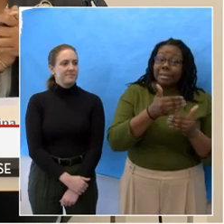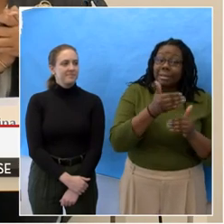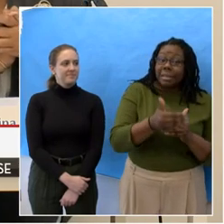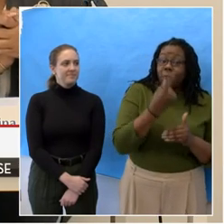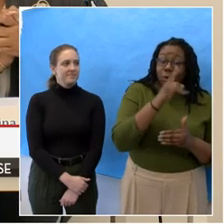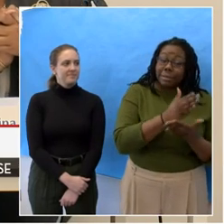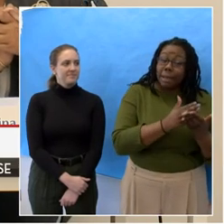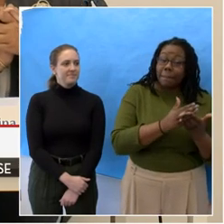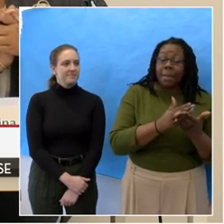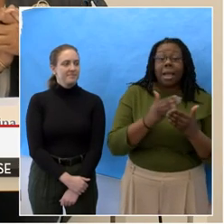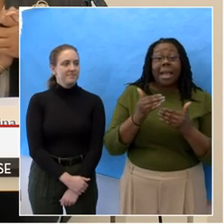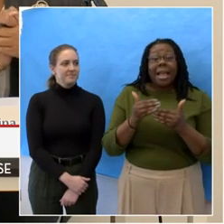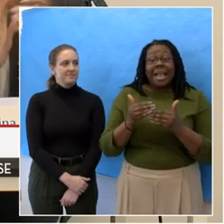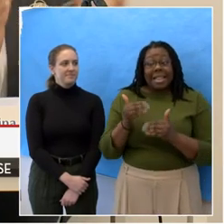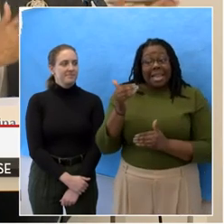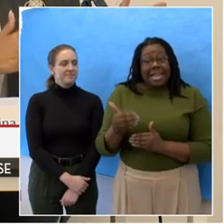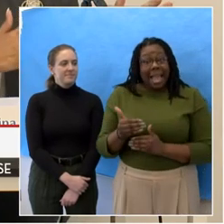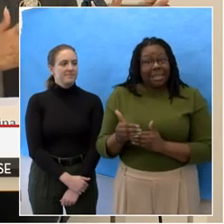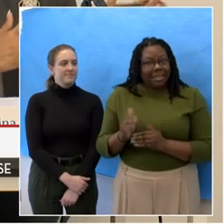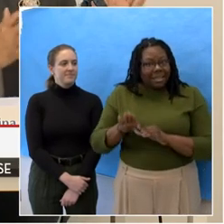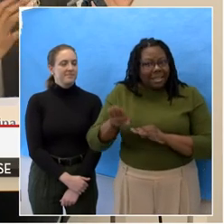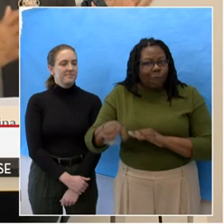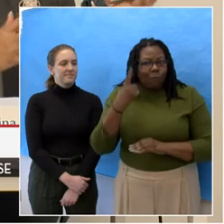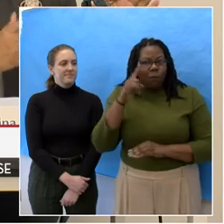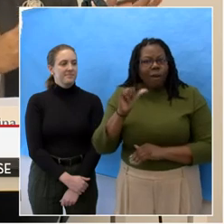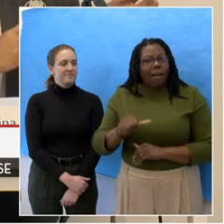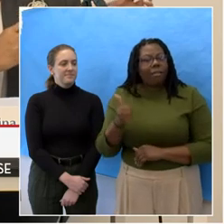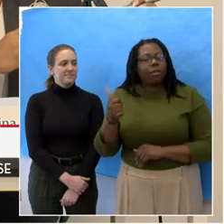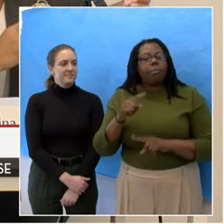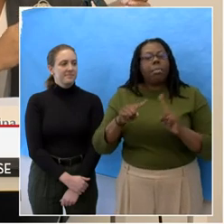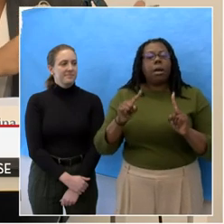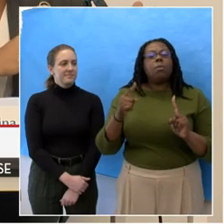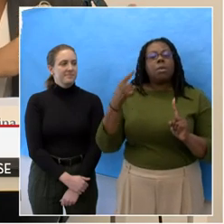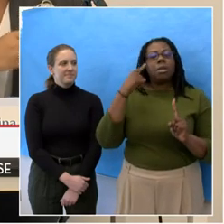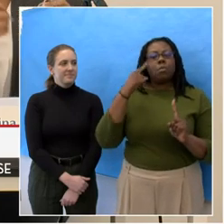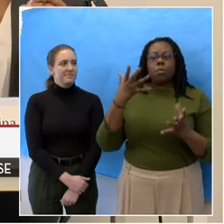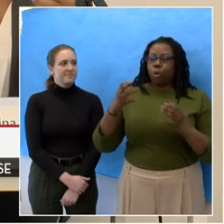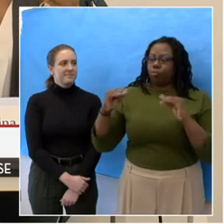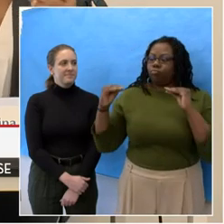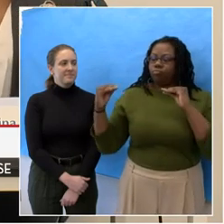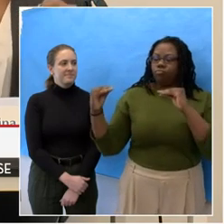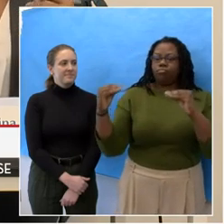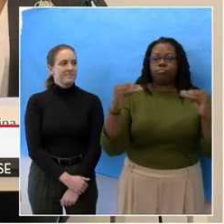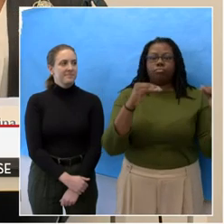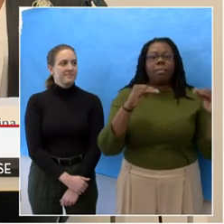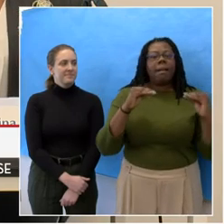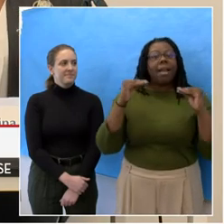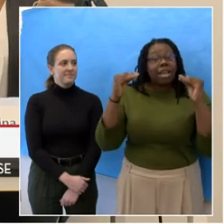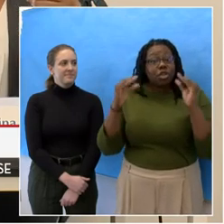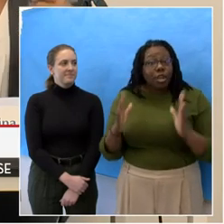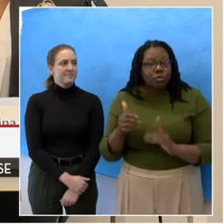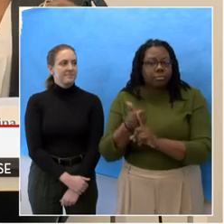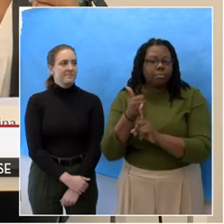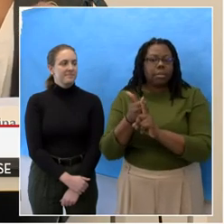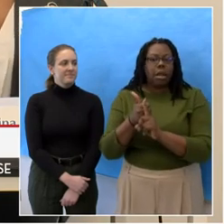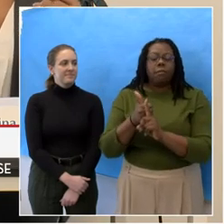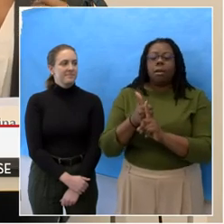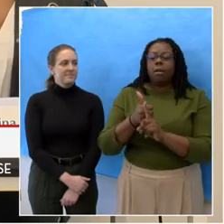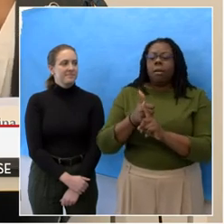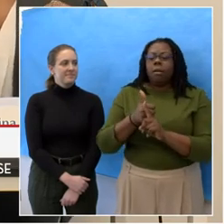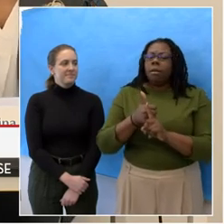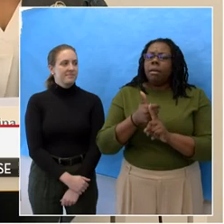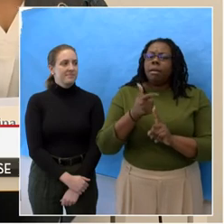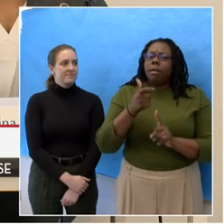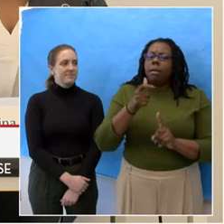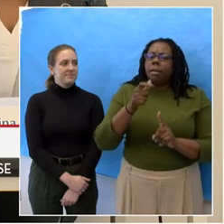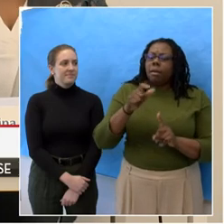think about the way that not only do we train our educators on how to meet their students' needs, but we give our educators all of the tools that they need